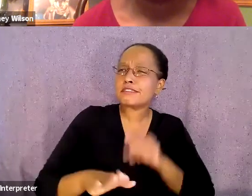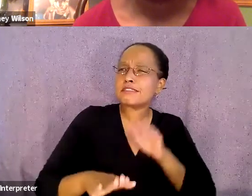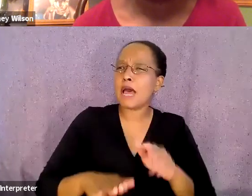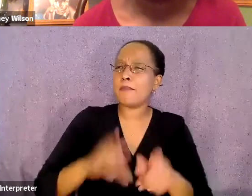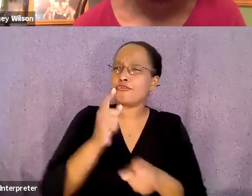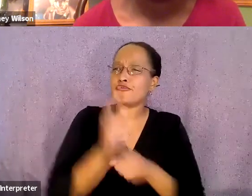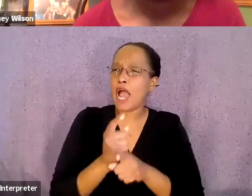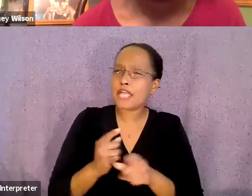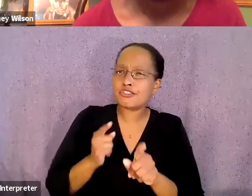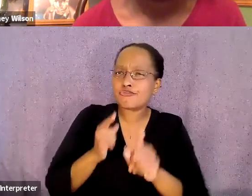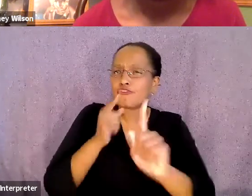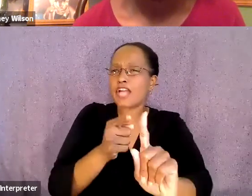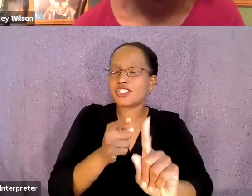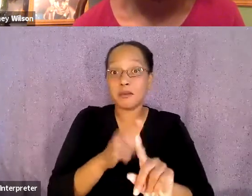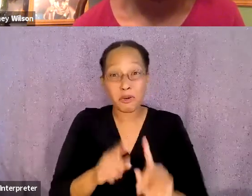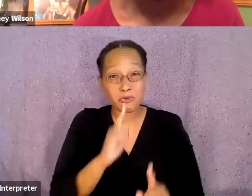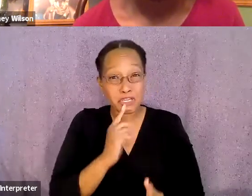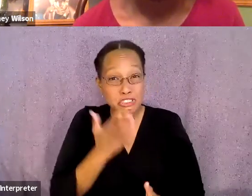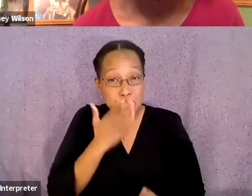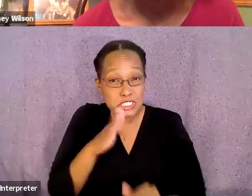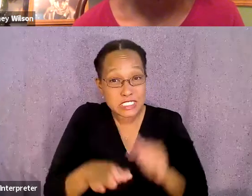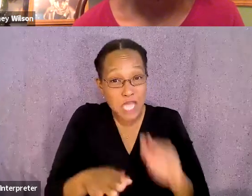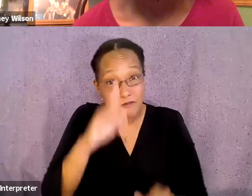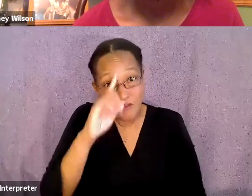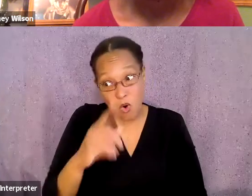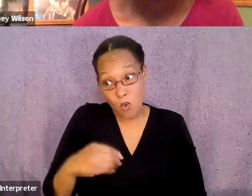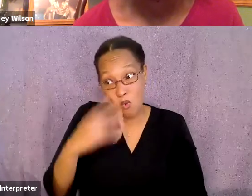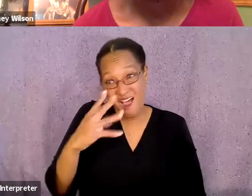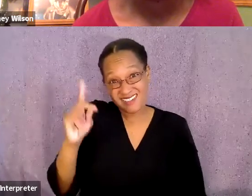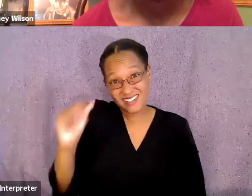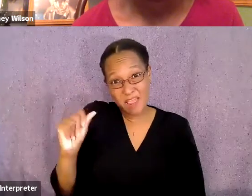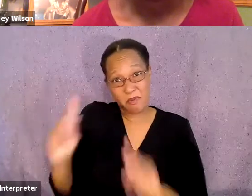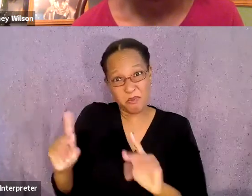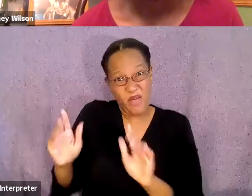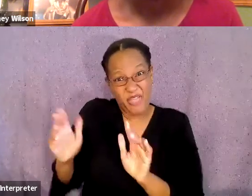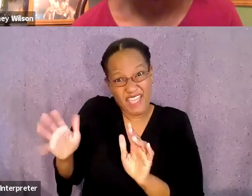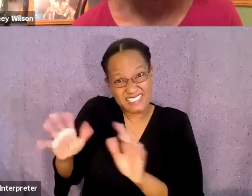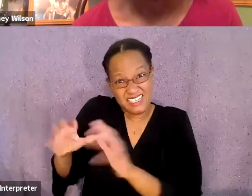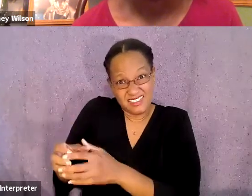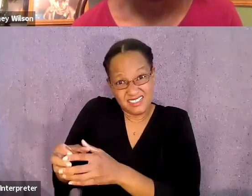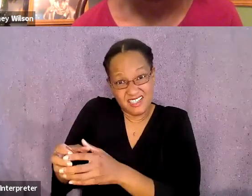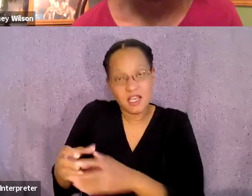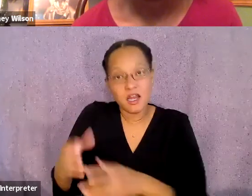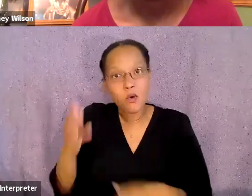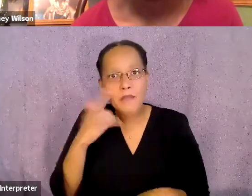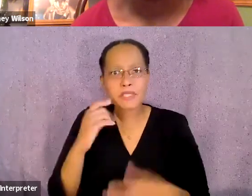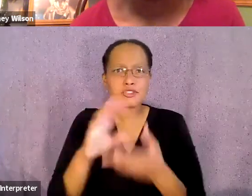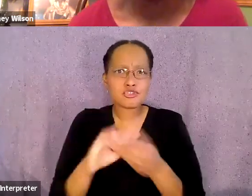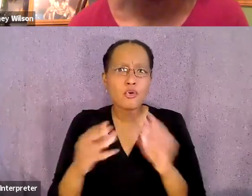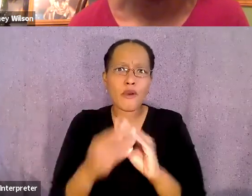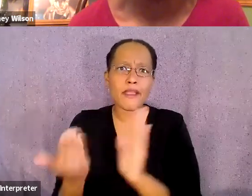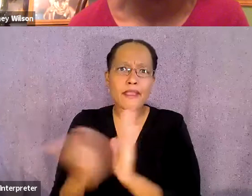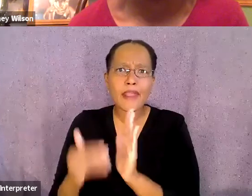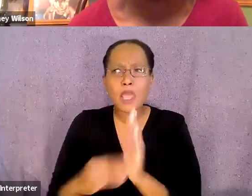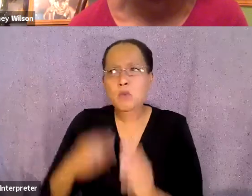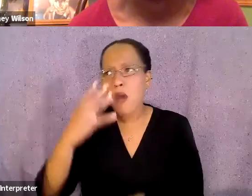disabled people. Mm-hmm. Because if we're not in the room and all you're doing is telling stories where some white guy hates himself, what